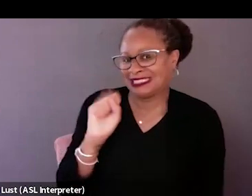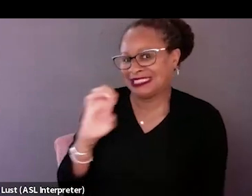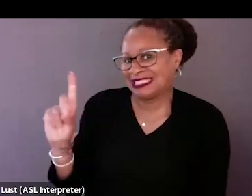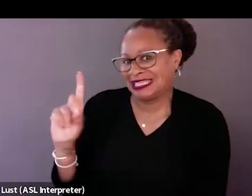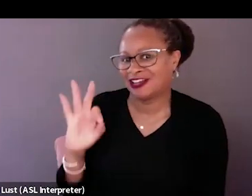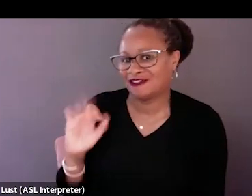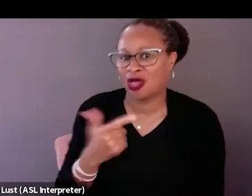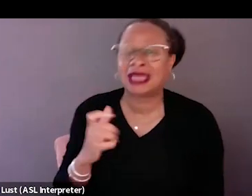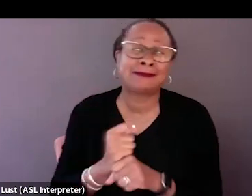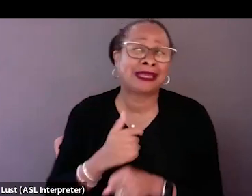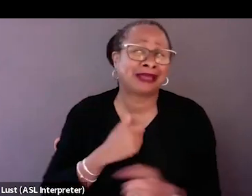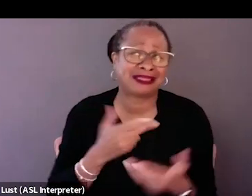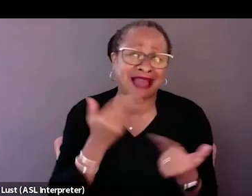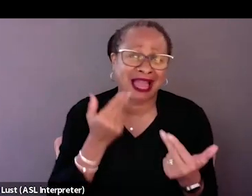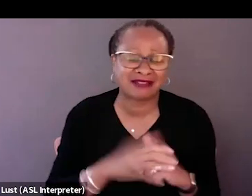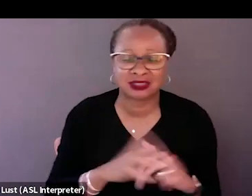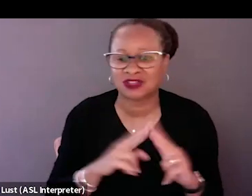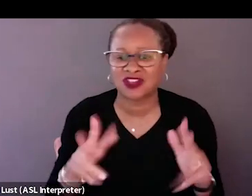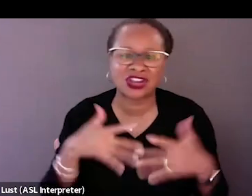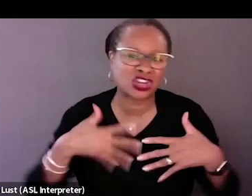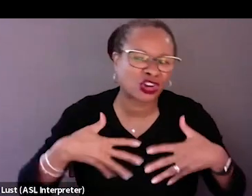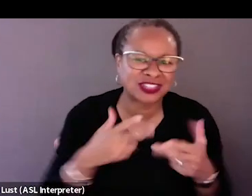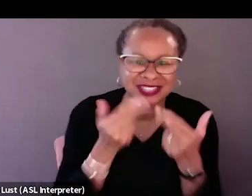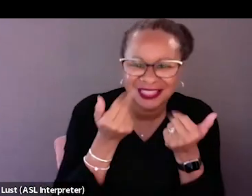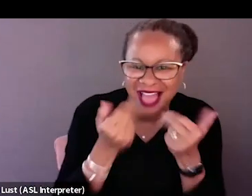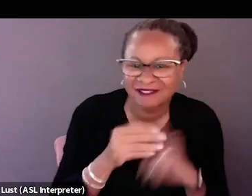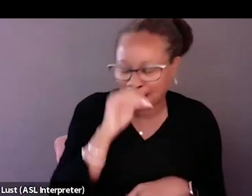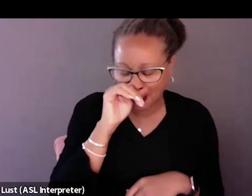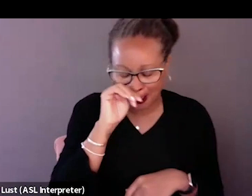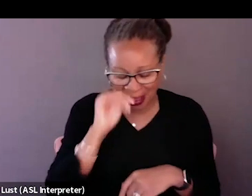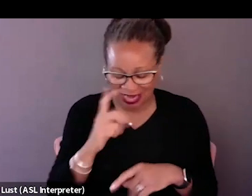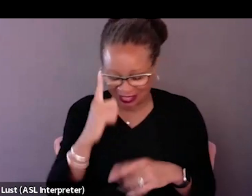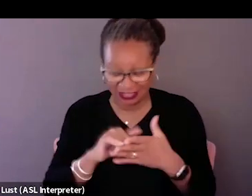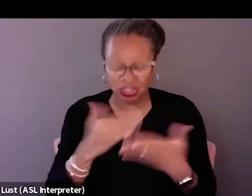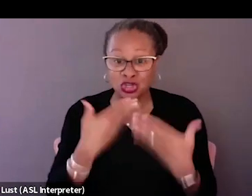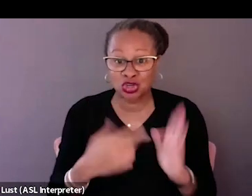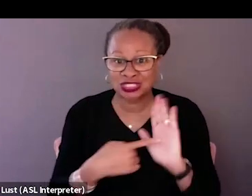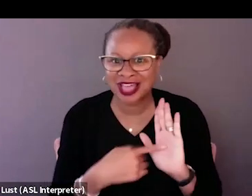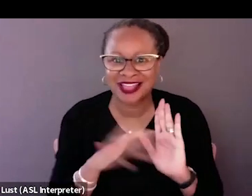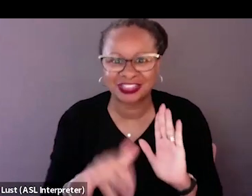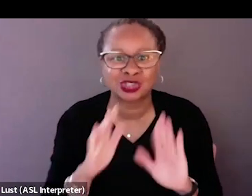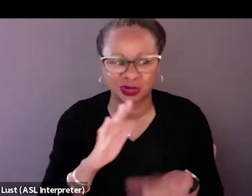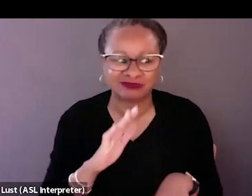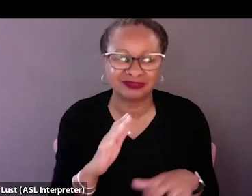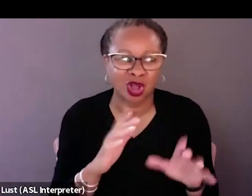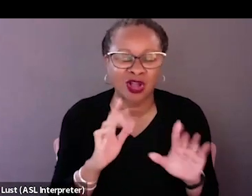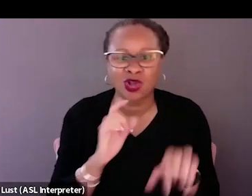made me laugh. Honestly, it was like this very nervous laughter. And I think that nervous laughter is a good sign that you're onto something